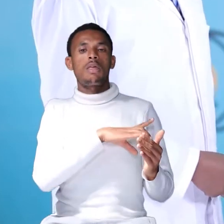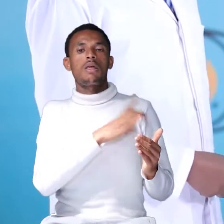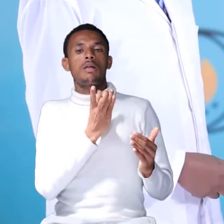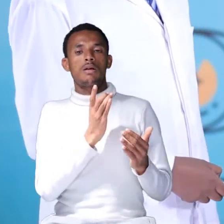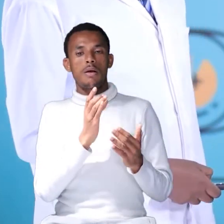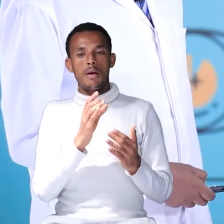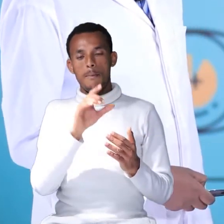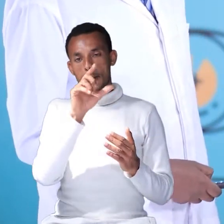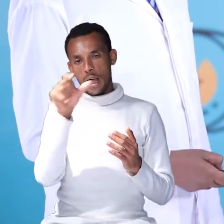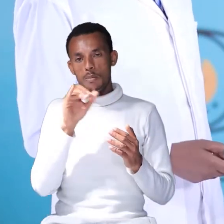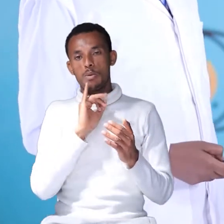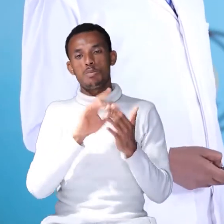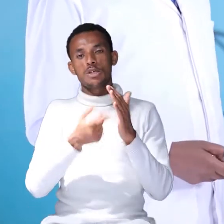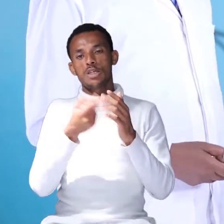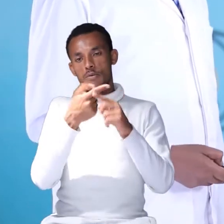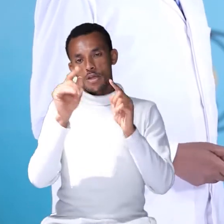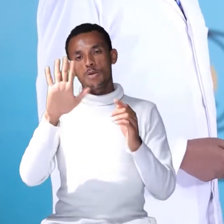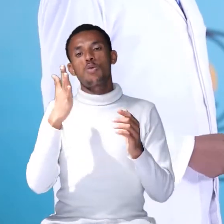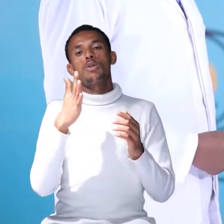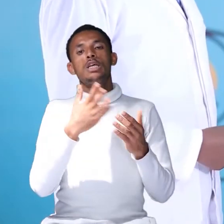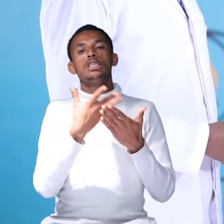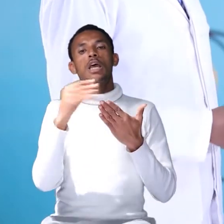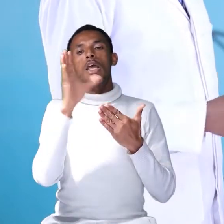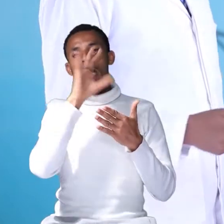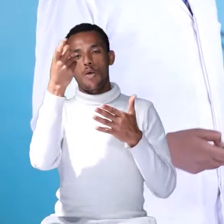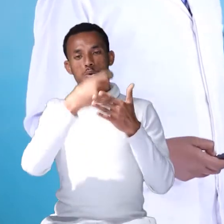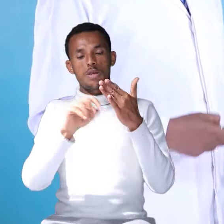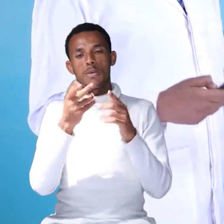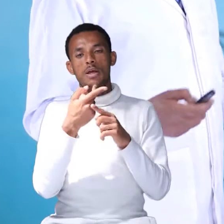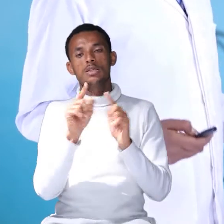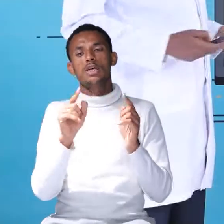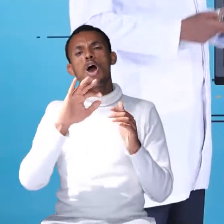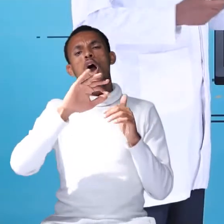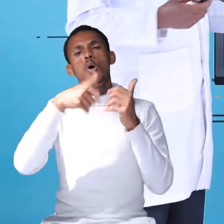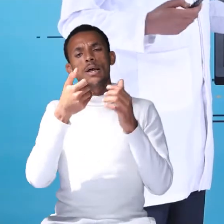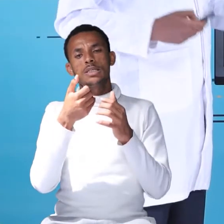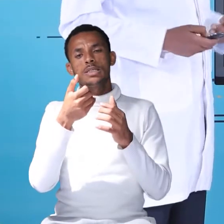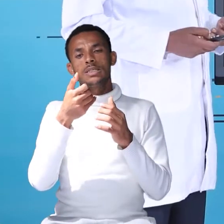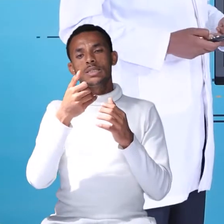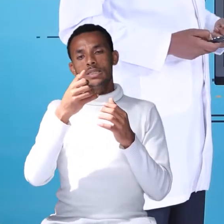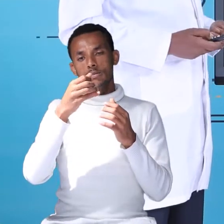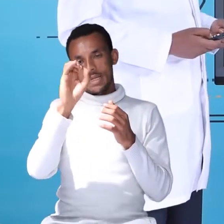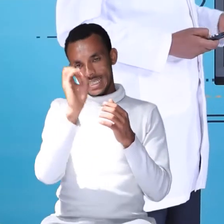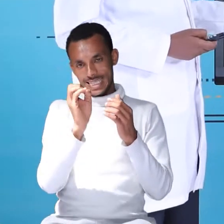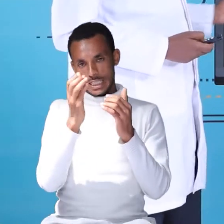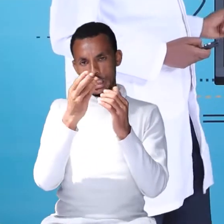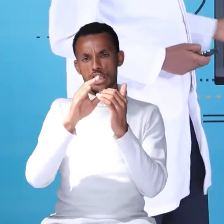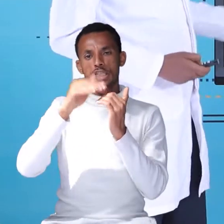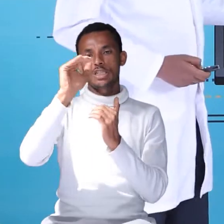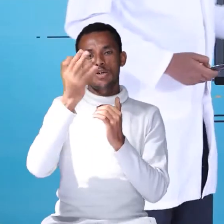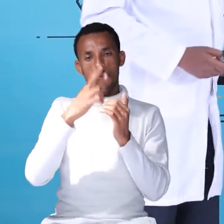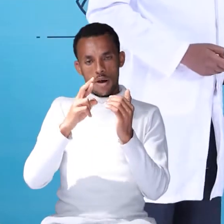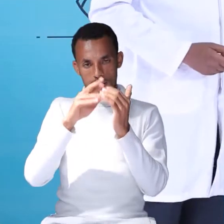difference between selling price and cost price. And markup percent, how much percent it was increased or decreased. We can